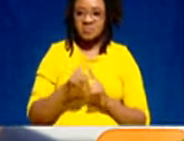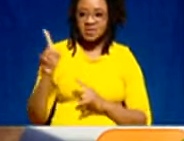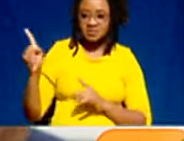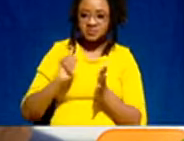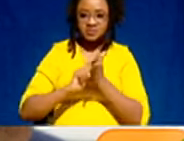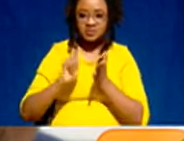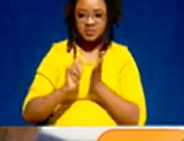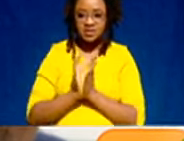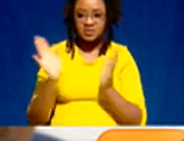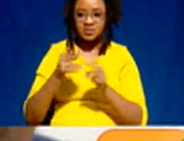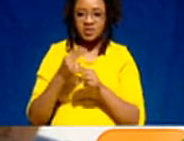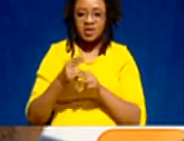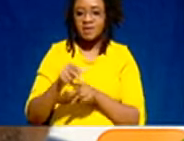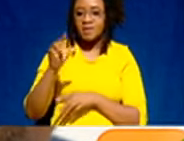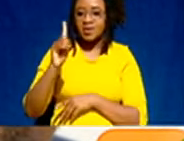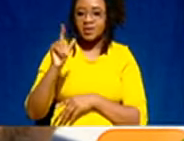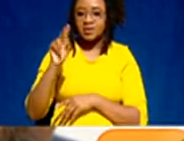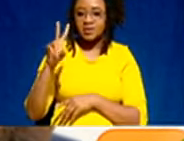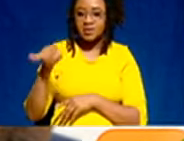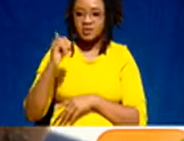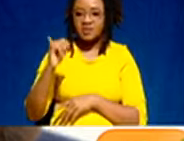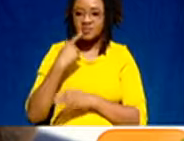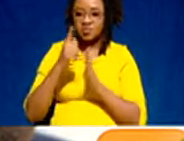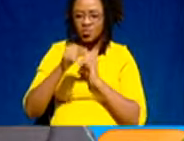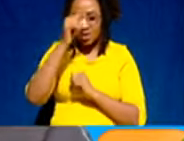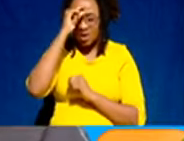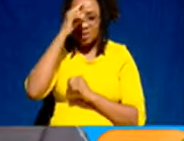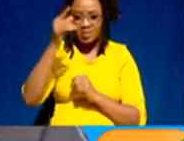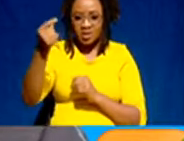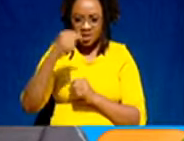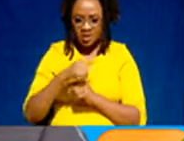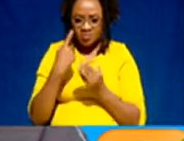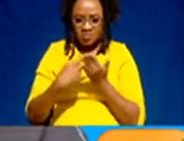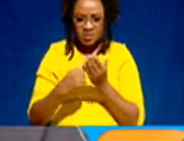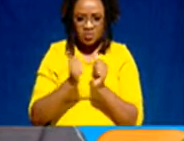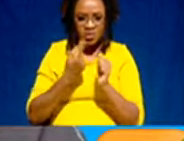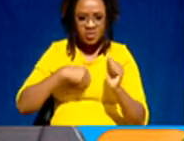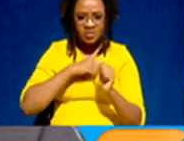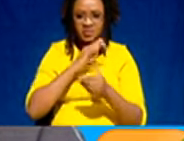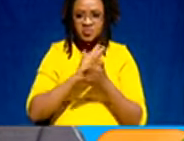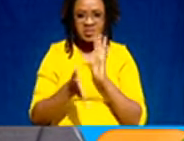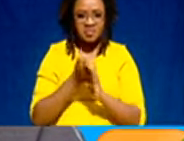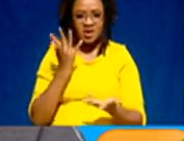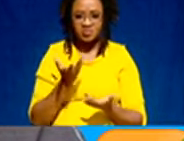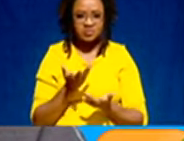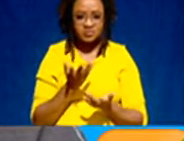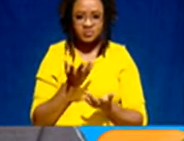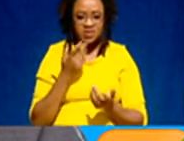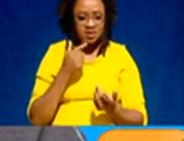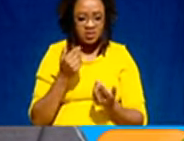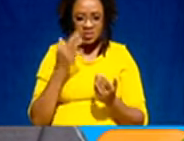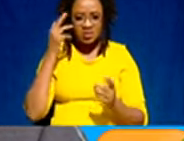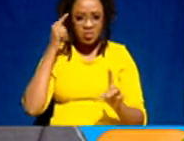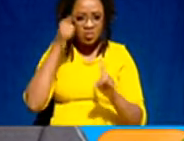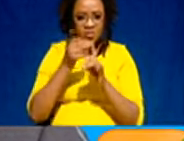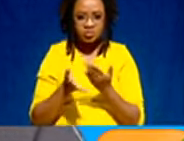Secretary General Dr. Davji Atella accused the government of coming to the negotiating table with insincere intentions. The union